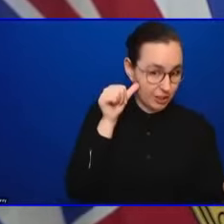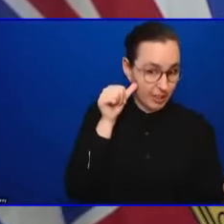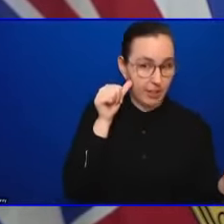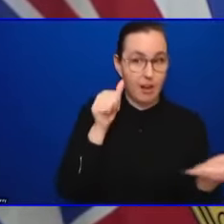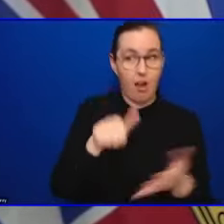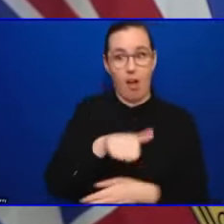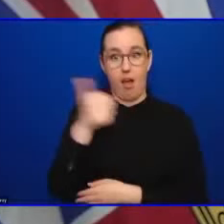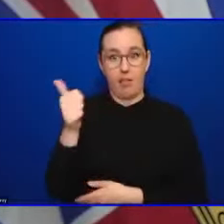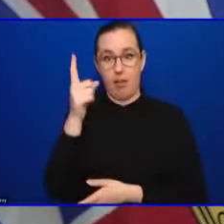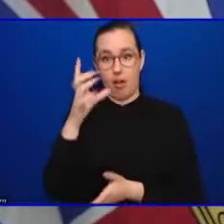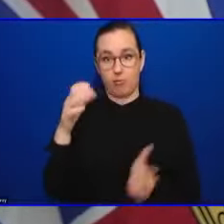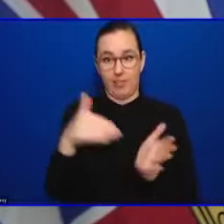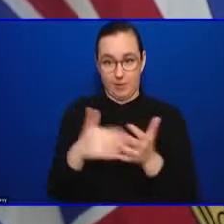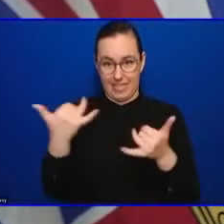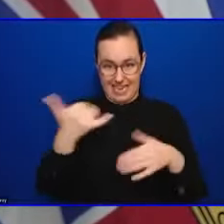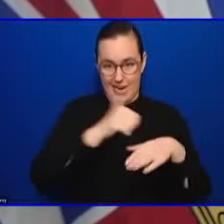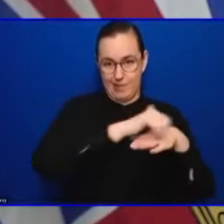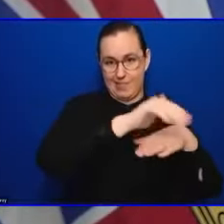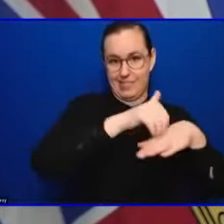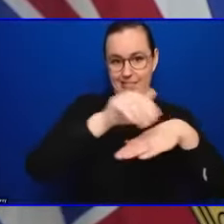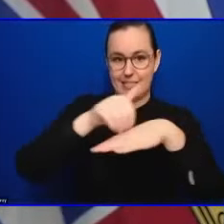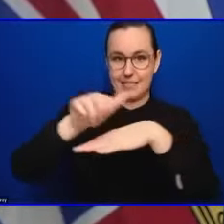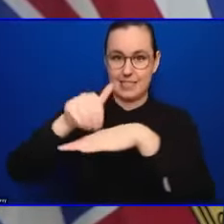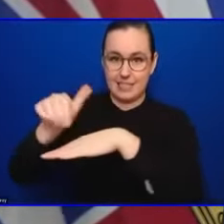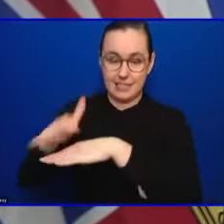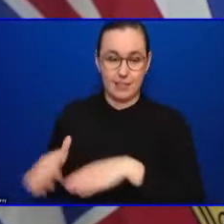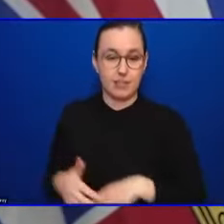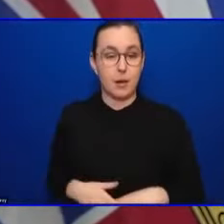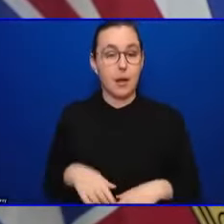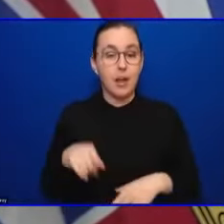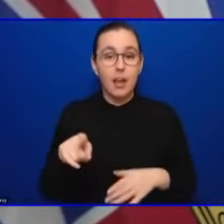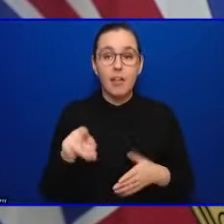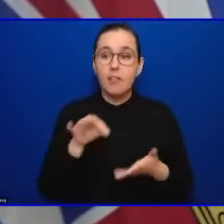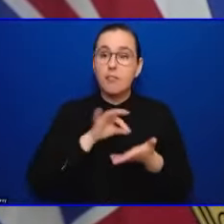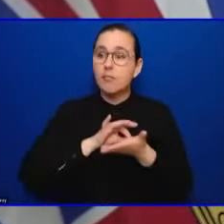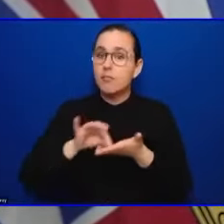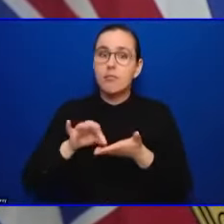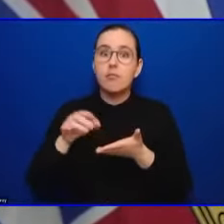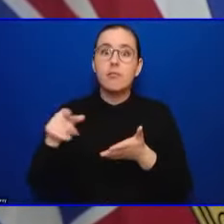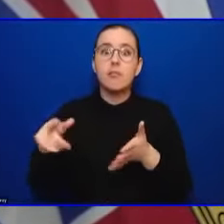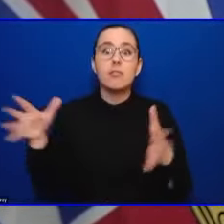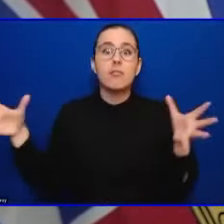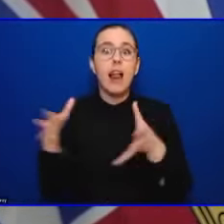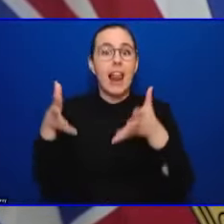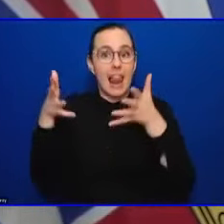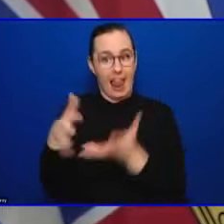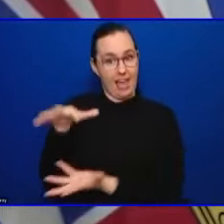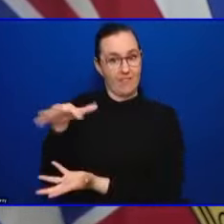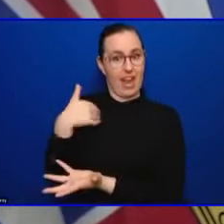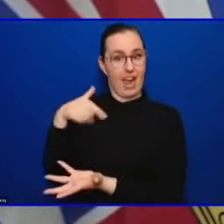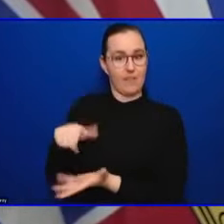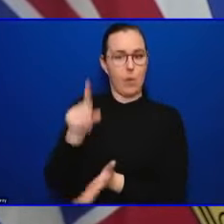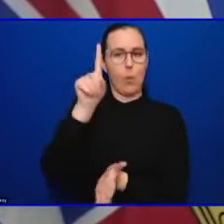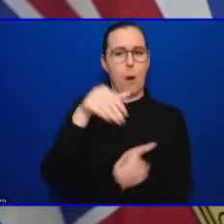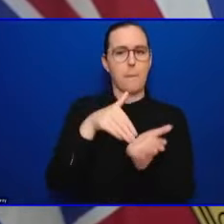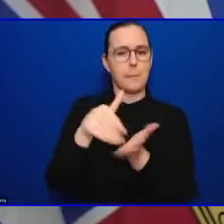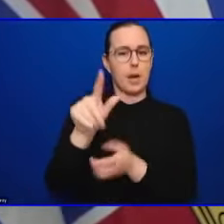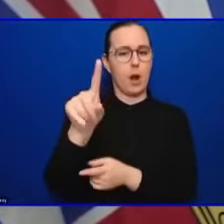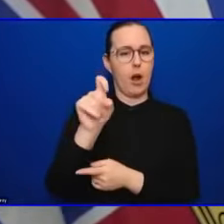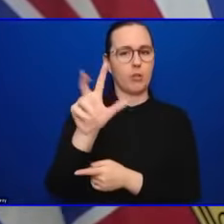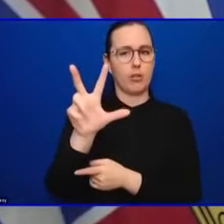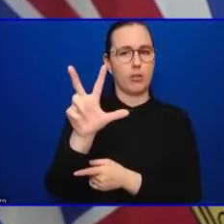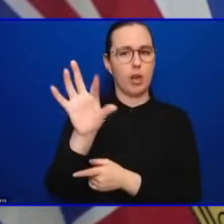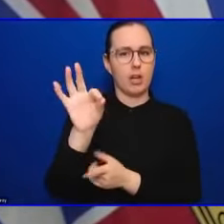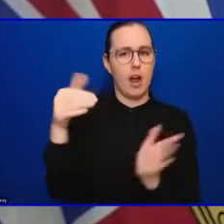561,672, are not suitable for deployment for takeaway or personal use. They require special equipment, administration by